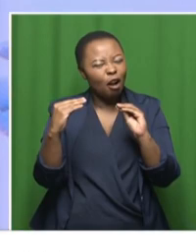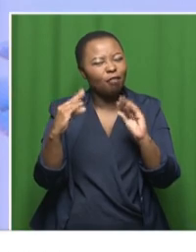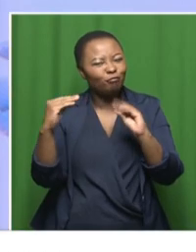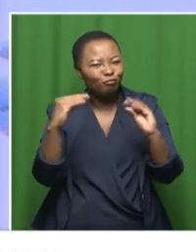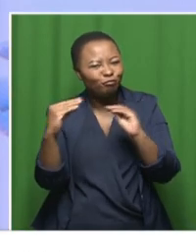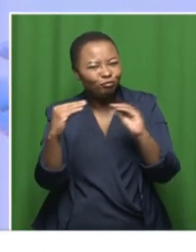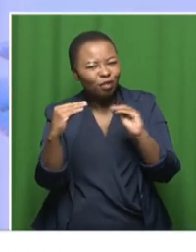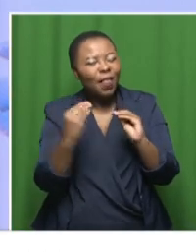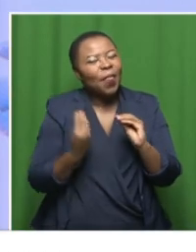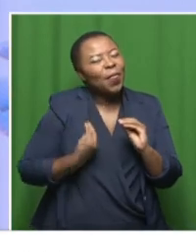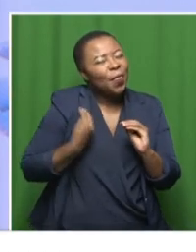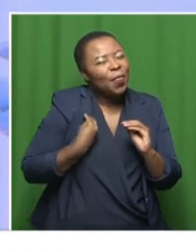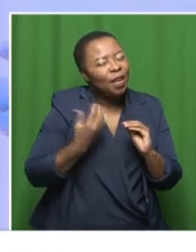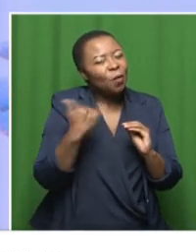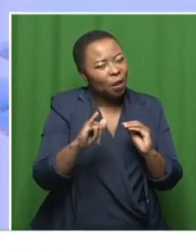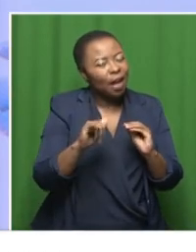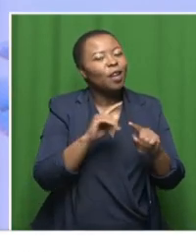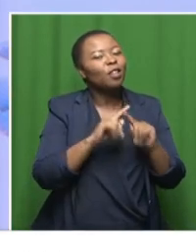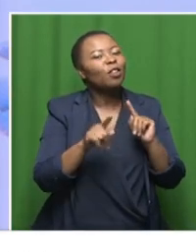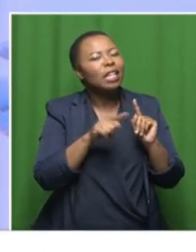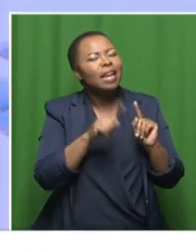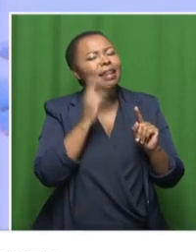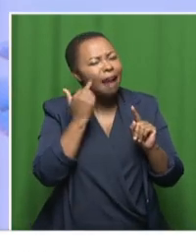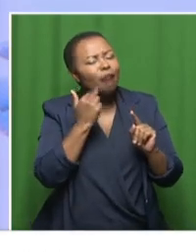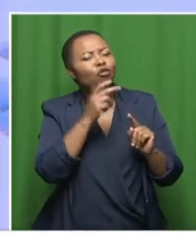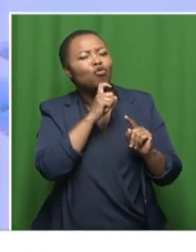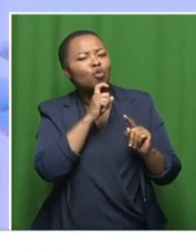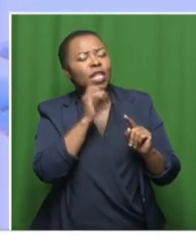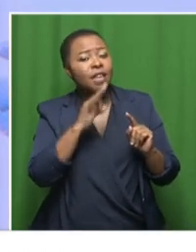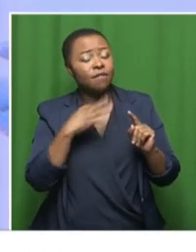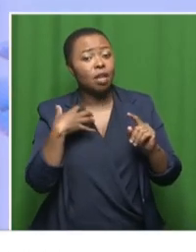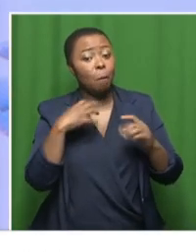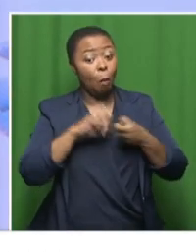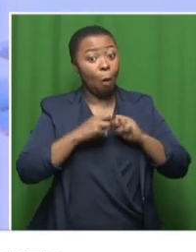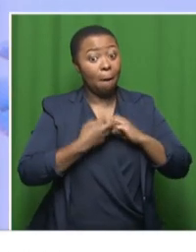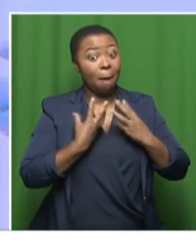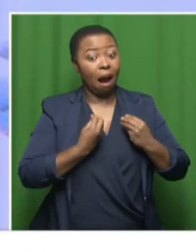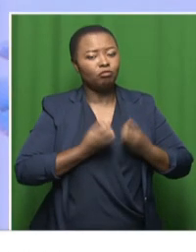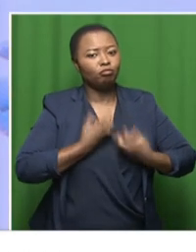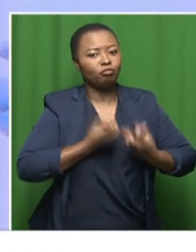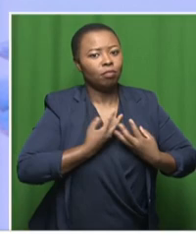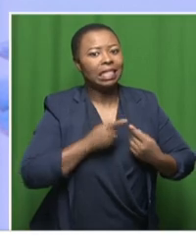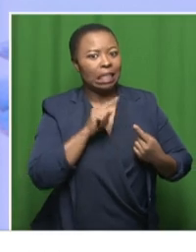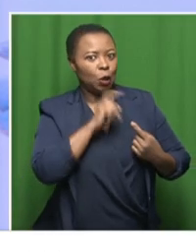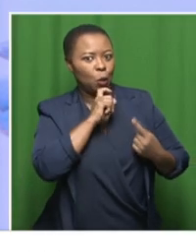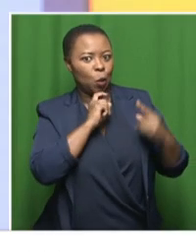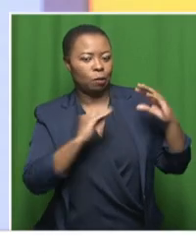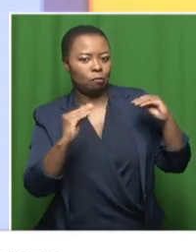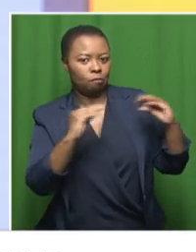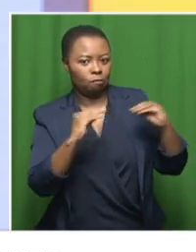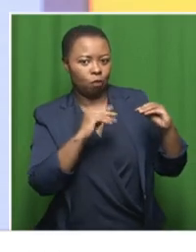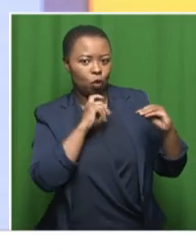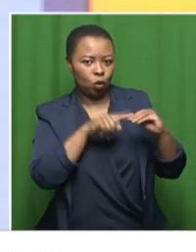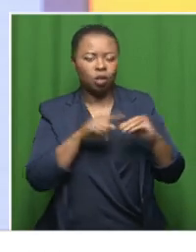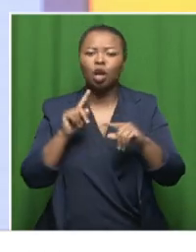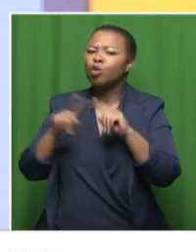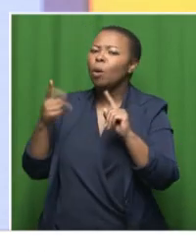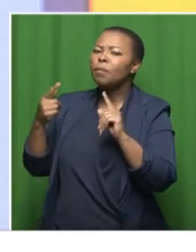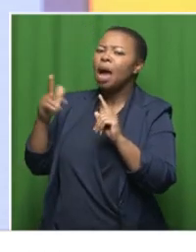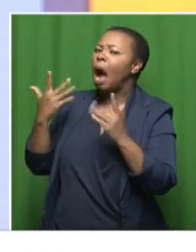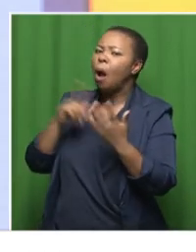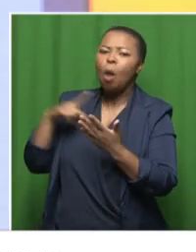So it's a very, very nice tool to use if you're going to address issues. And what kind of issues then do you address in each show? How long is each